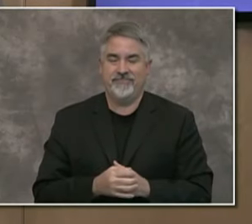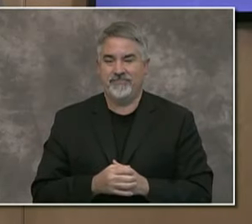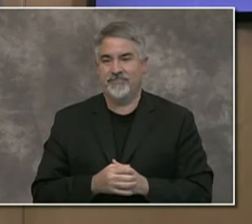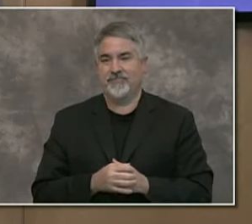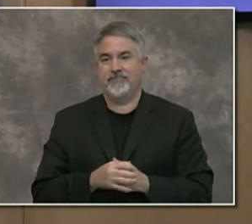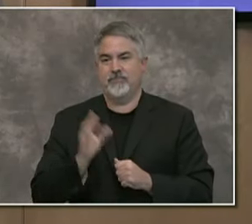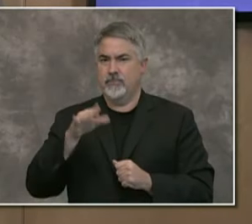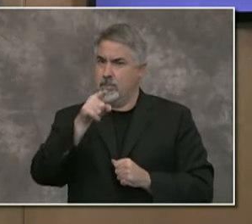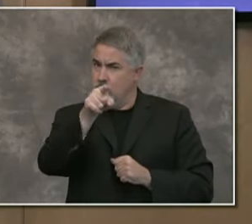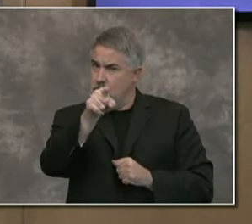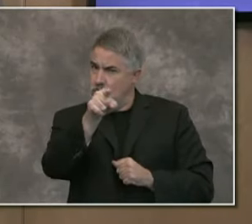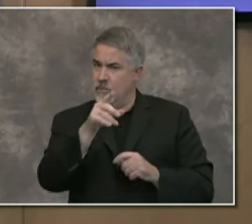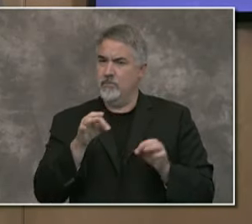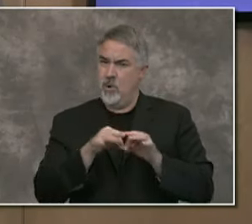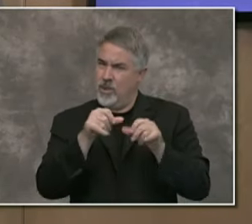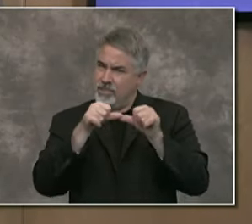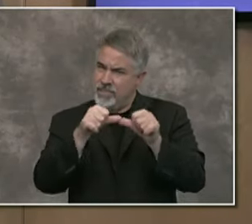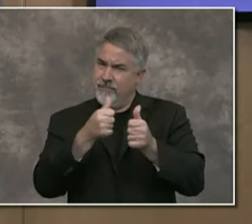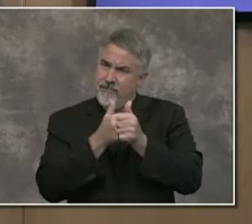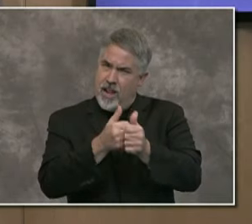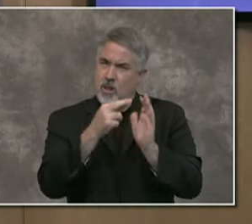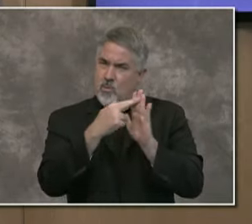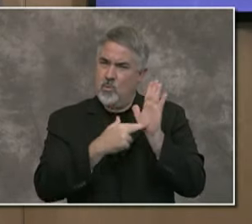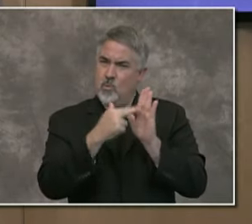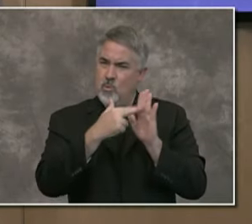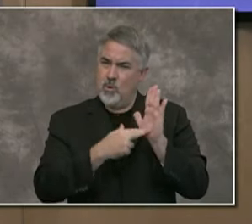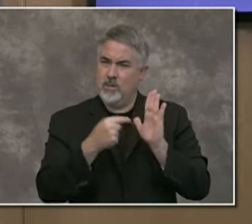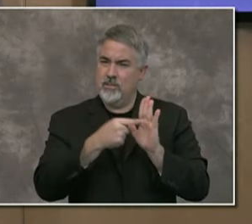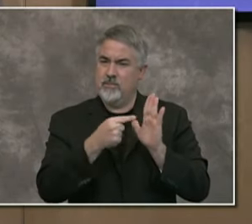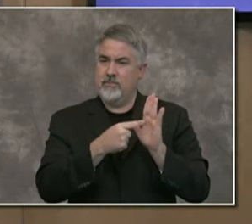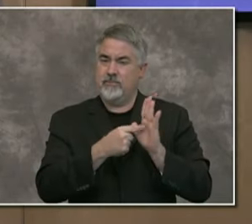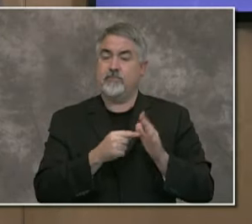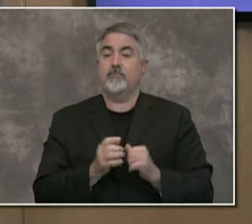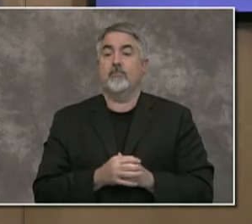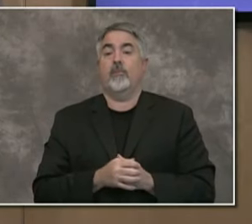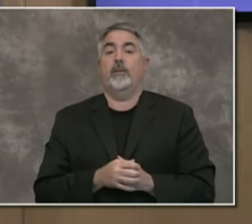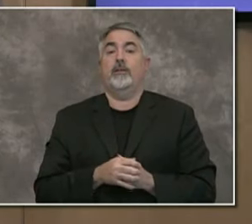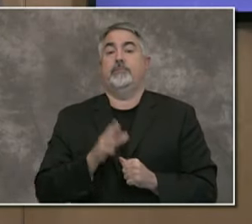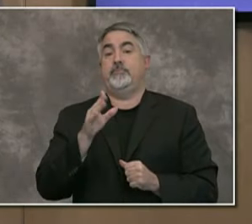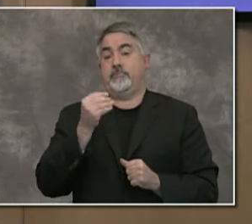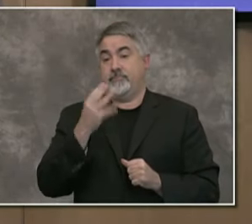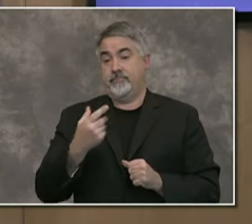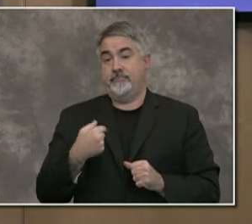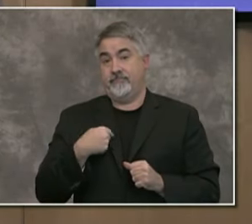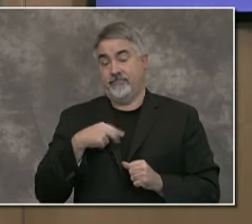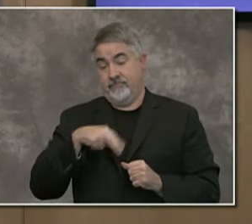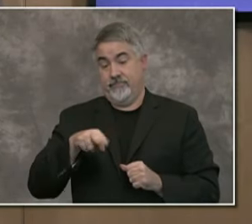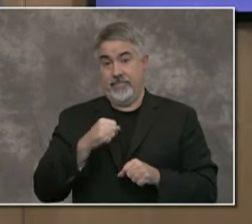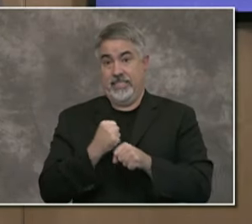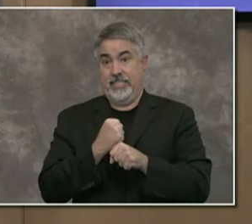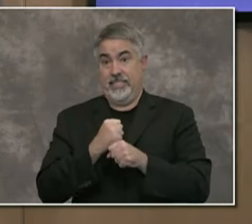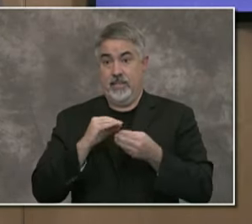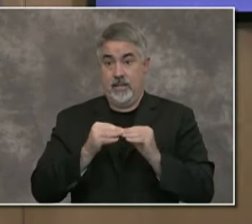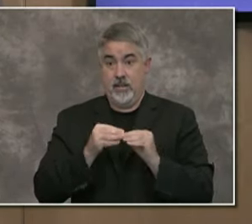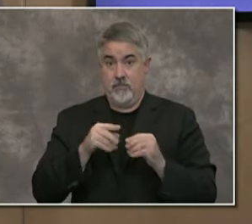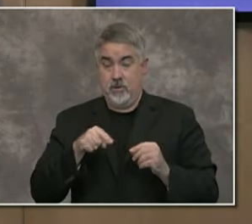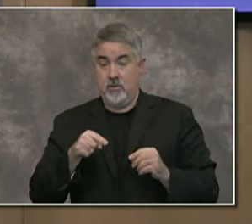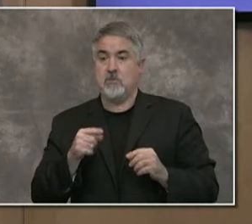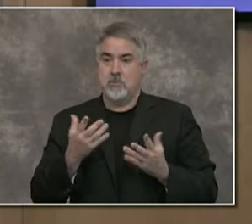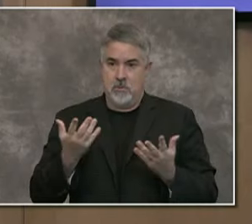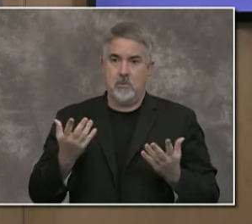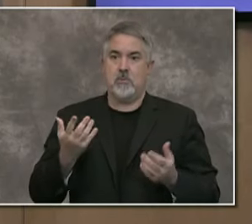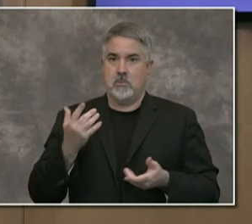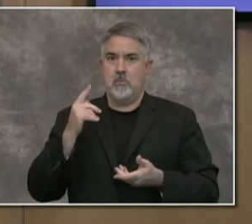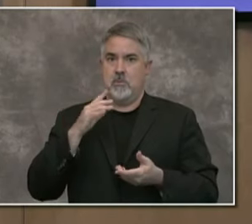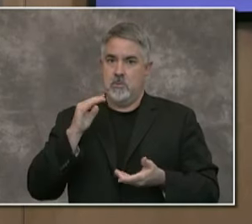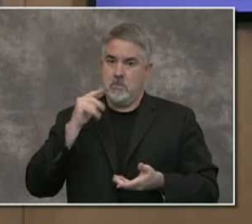progress we were seeing in any way can allow us to lessen the commitment that we have, then all of the